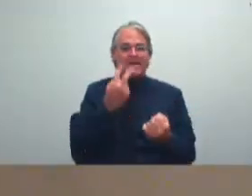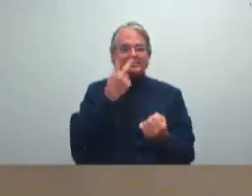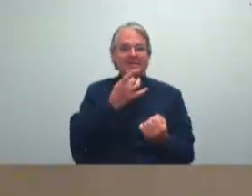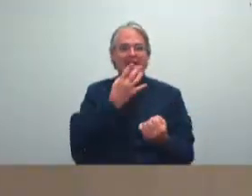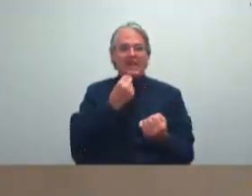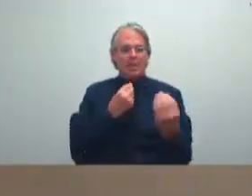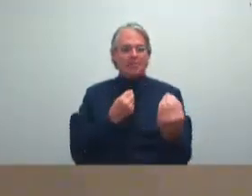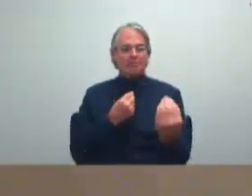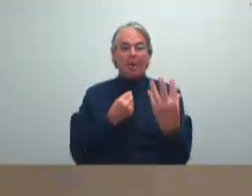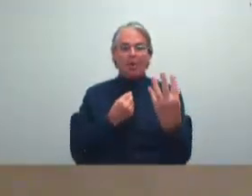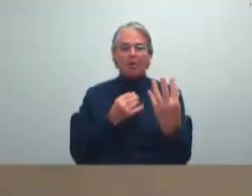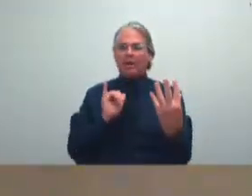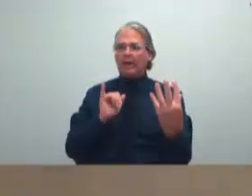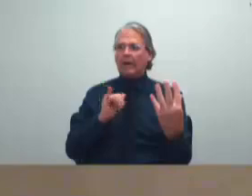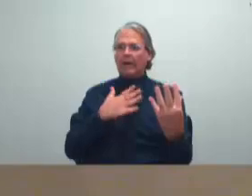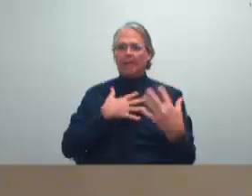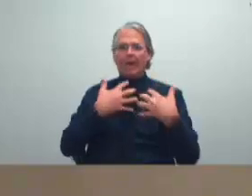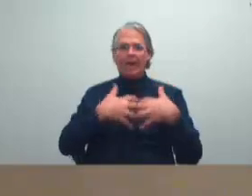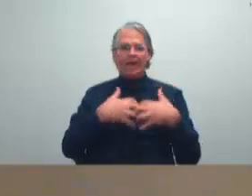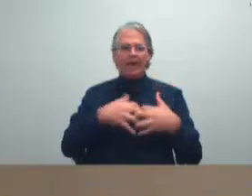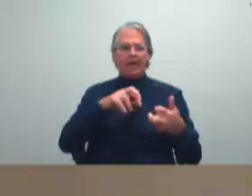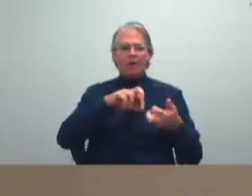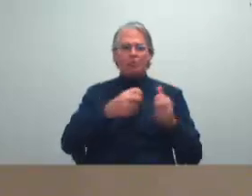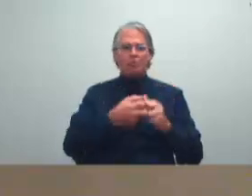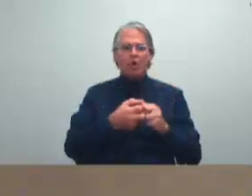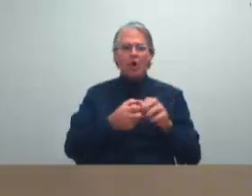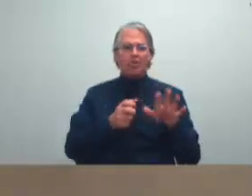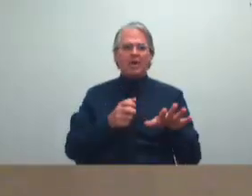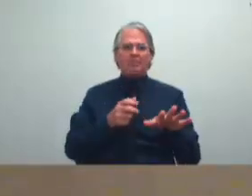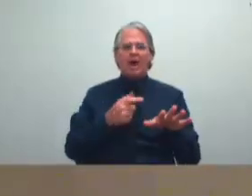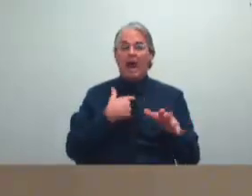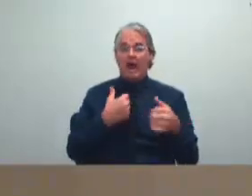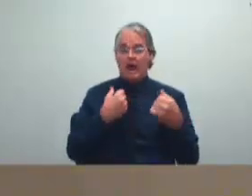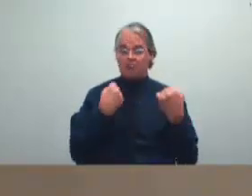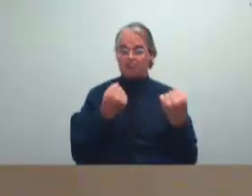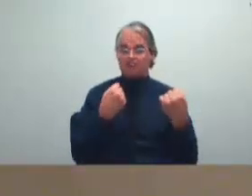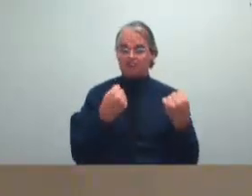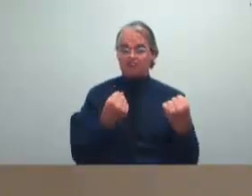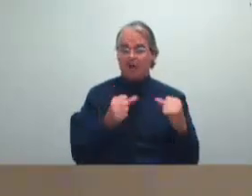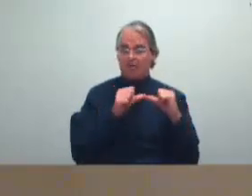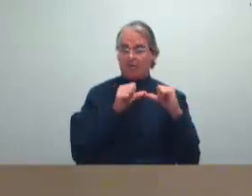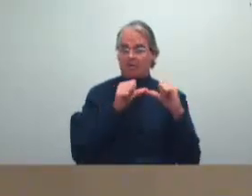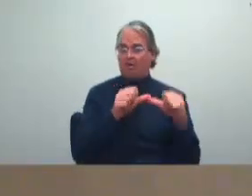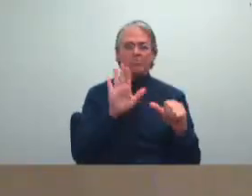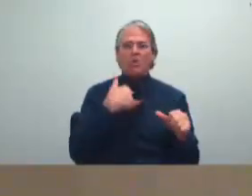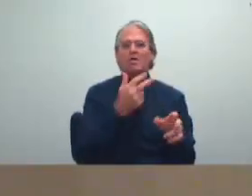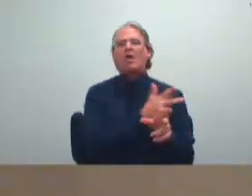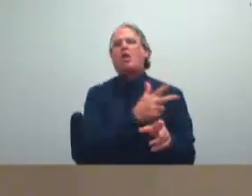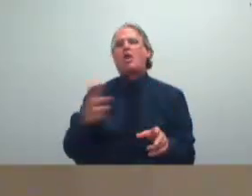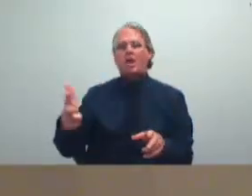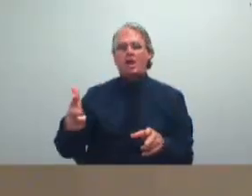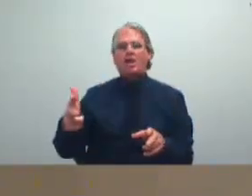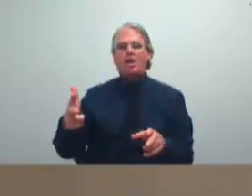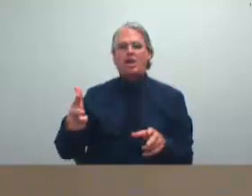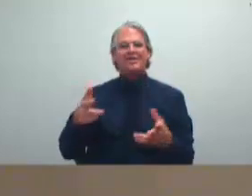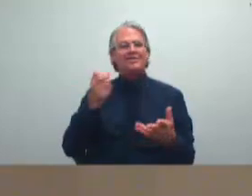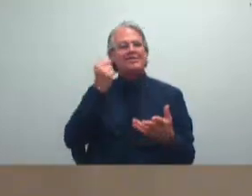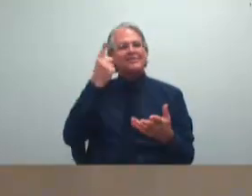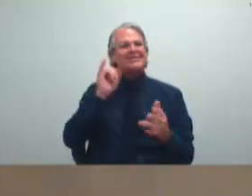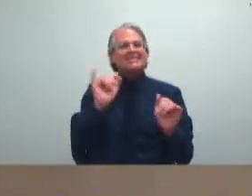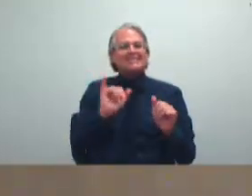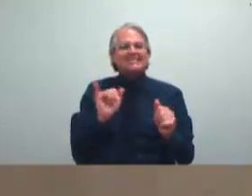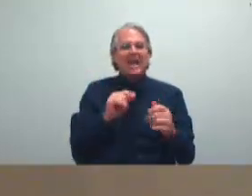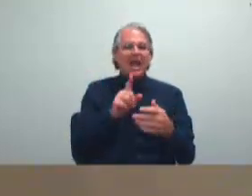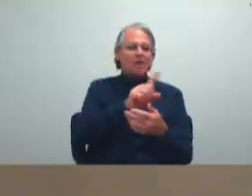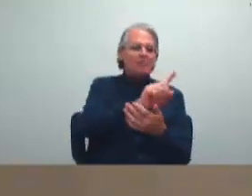continuing to drive, you're going to pull over to the side of the road. And so these are tools, these are gas gauges, speedometers,